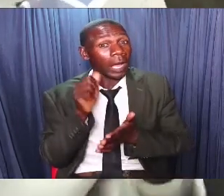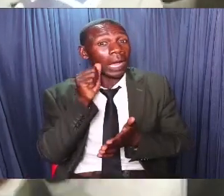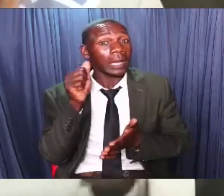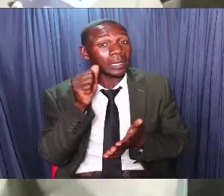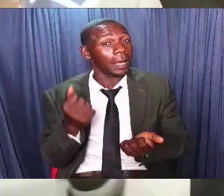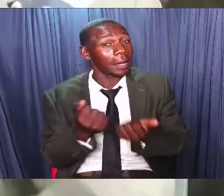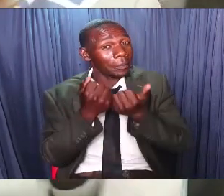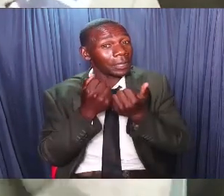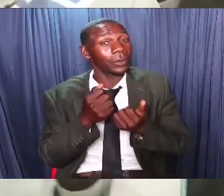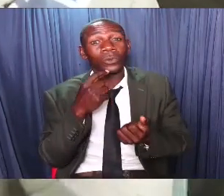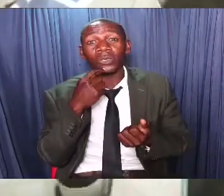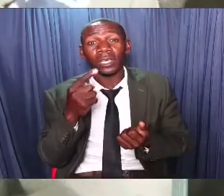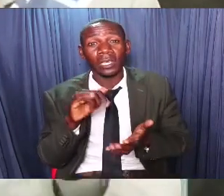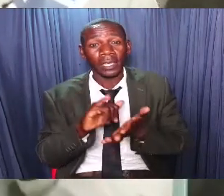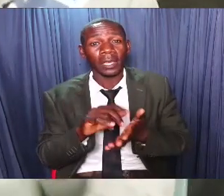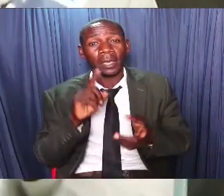has become a reality now.